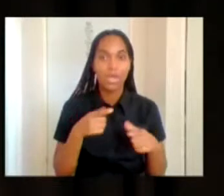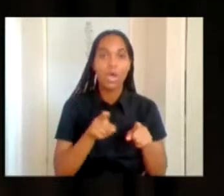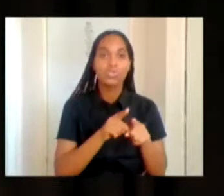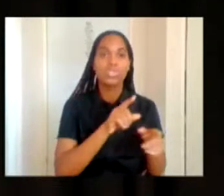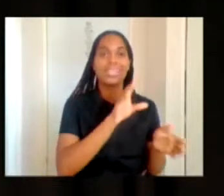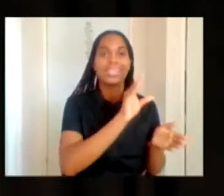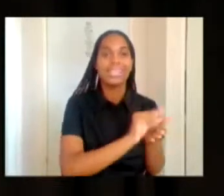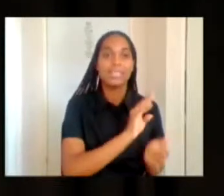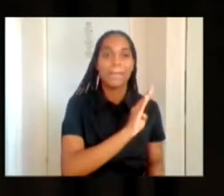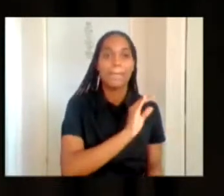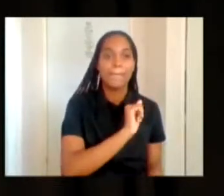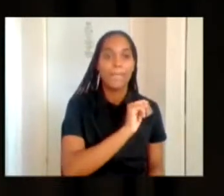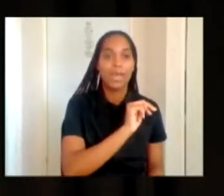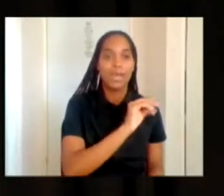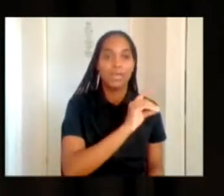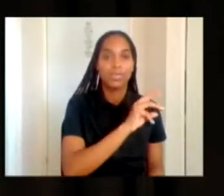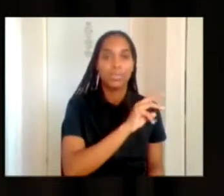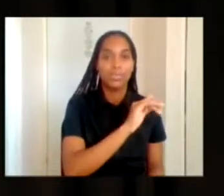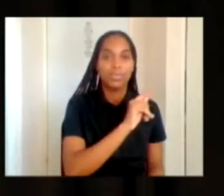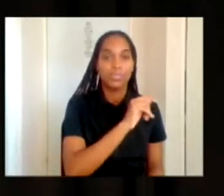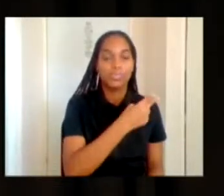ATSC datacasting scenario.